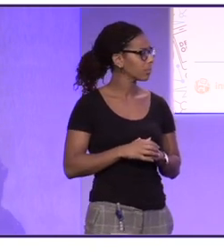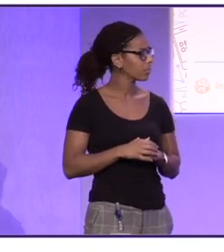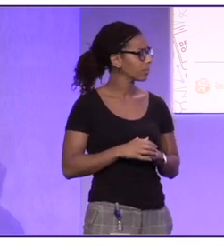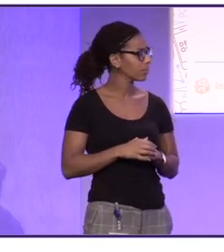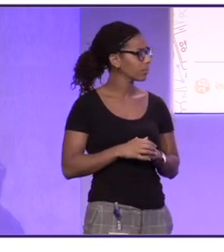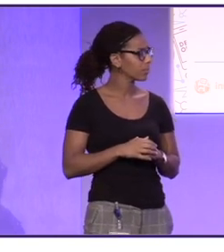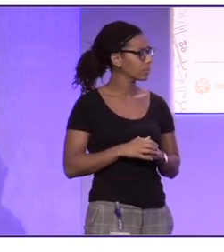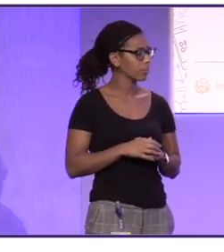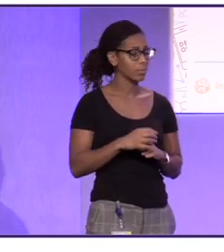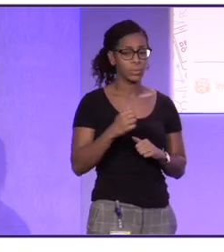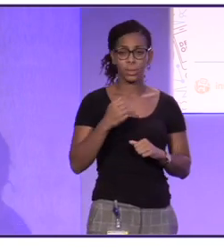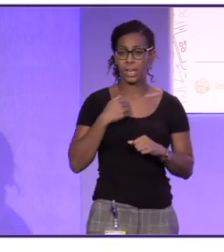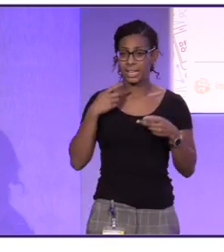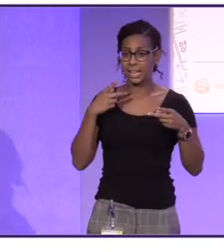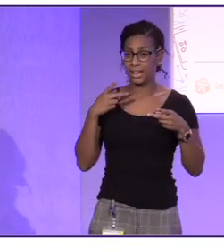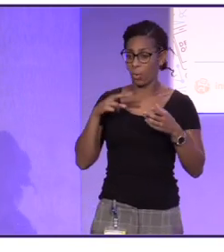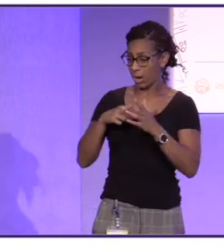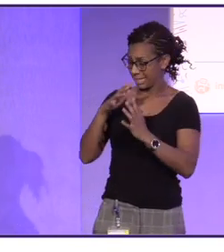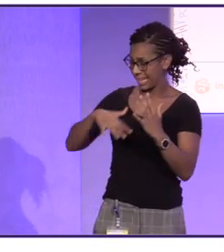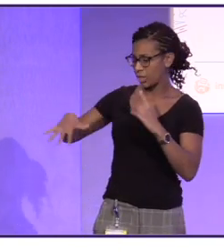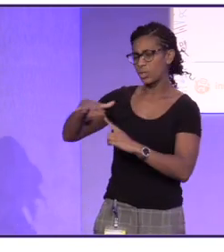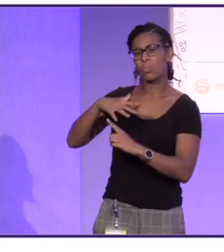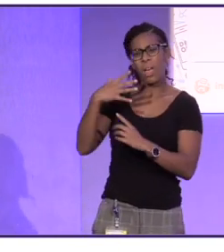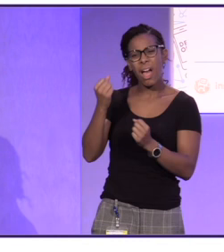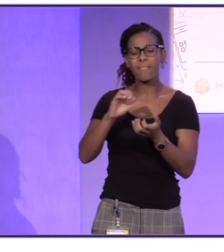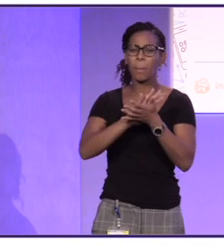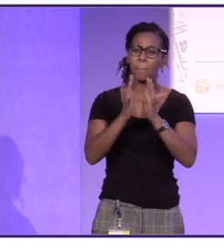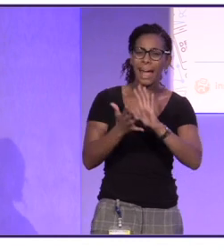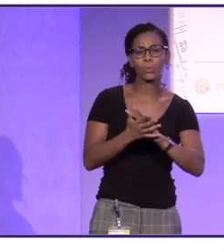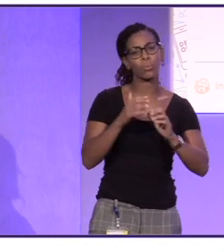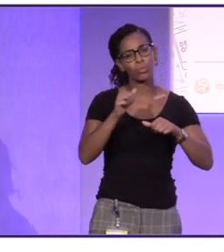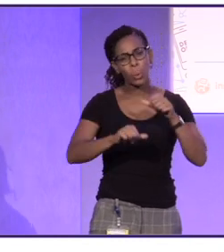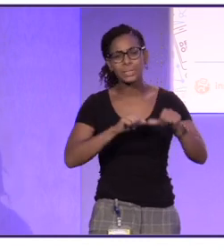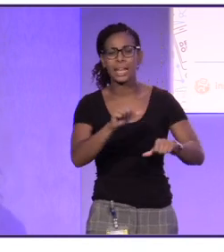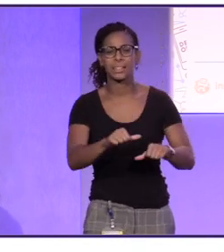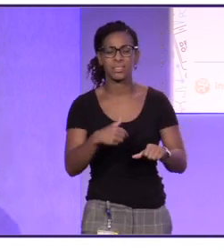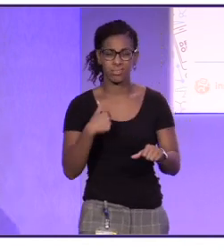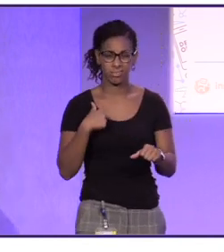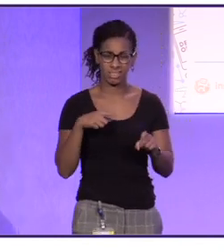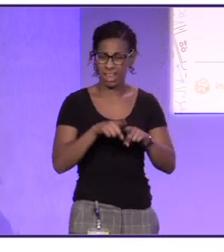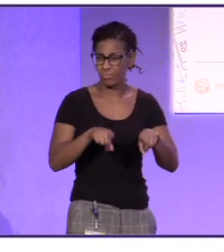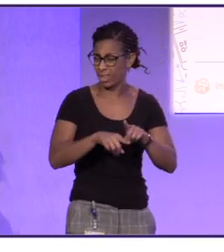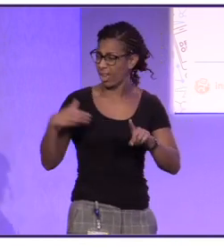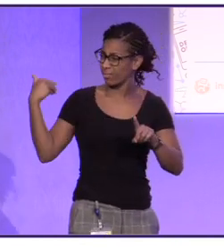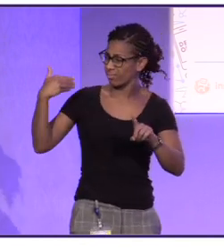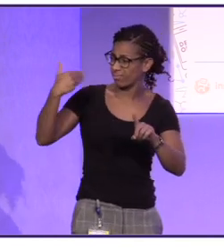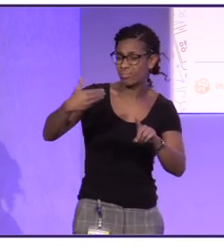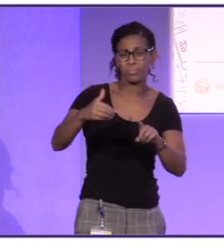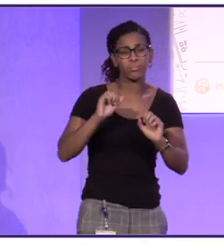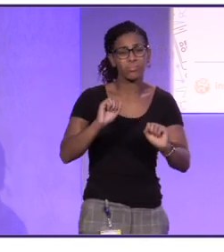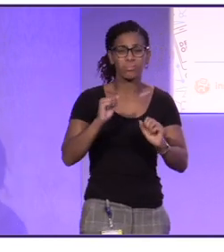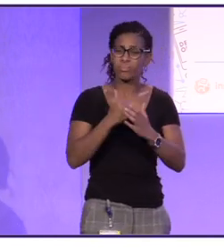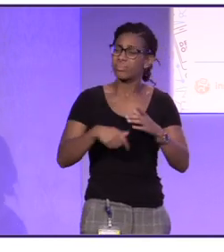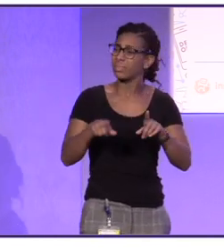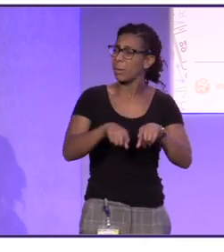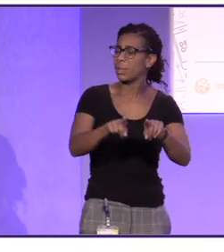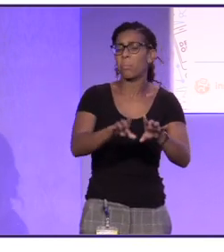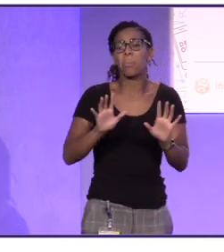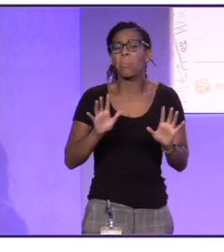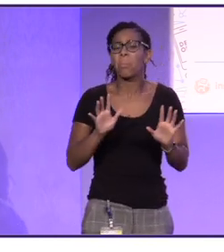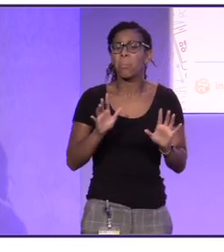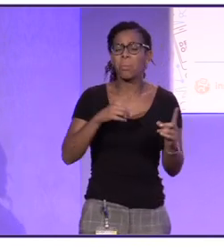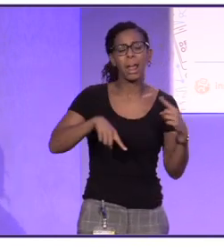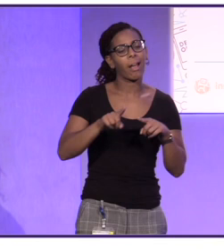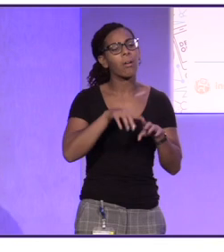accept manual processes. They have a huge legacy, they have a huge tradition of, okay, if you're doing